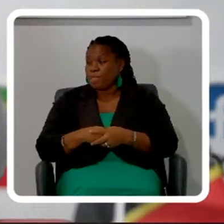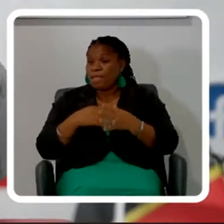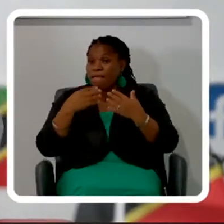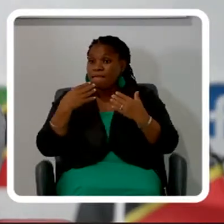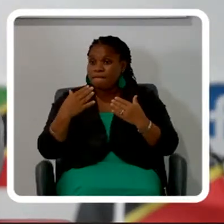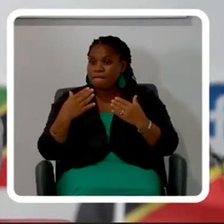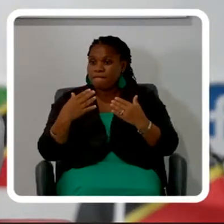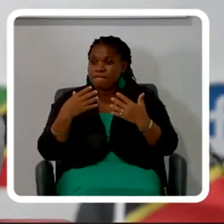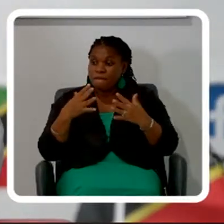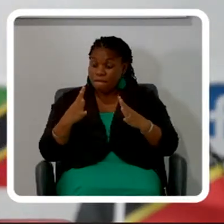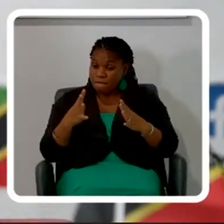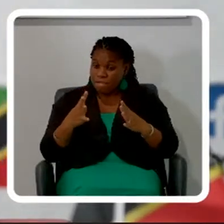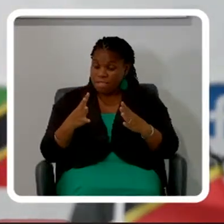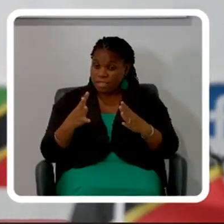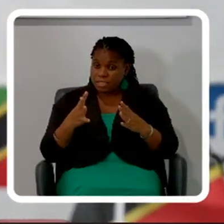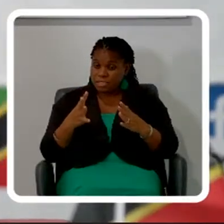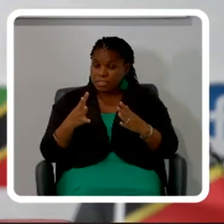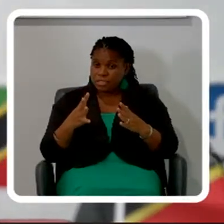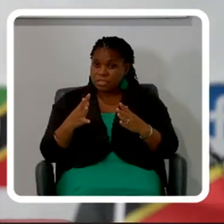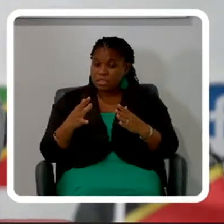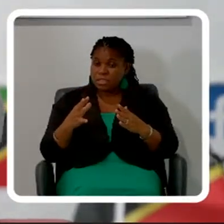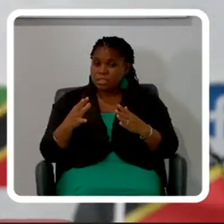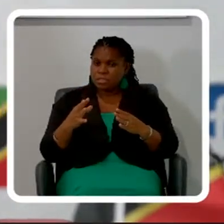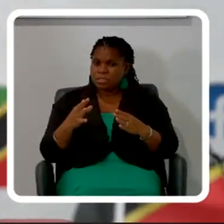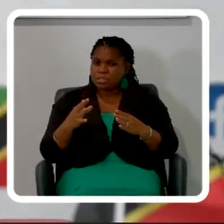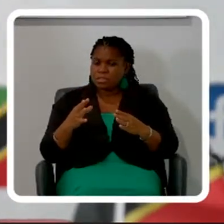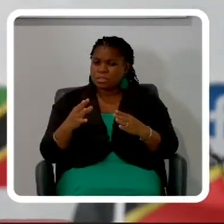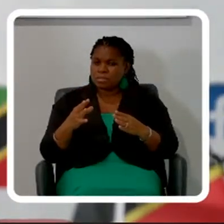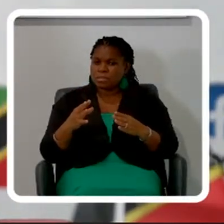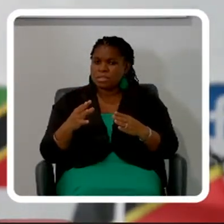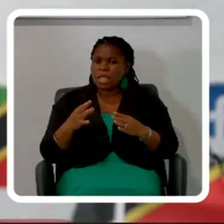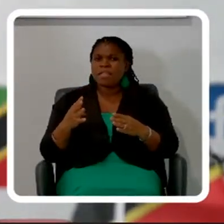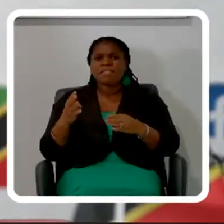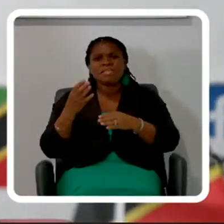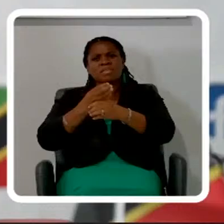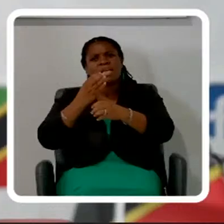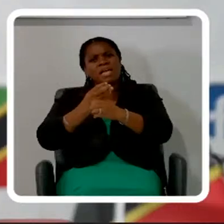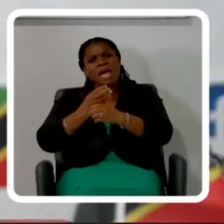contract to Rolls-Royce to develop modular,